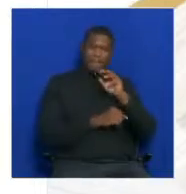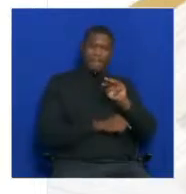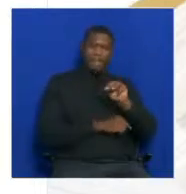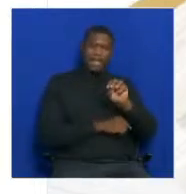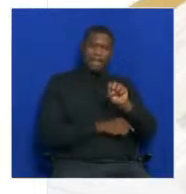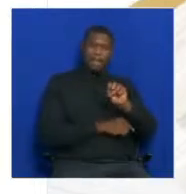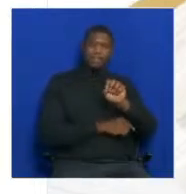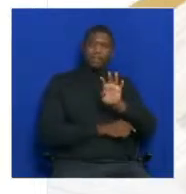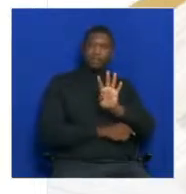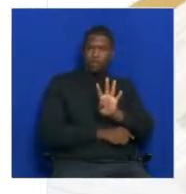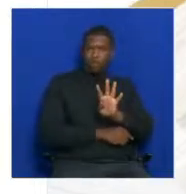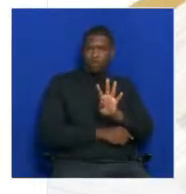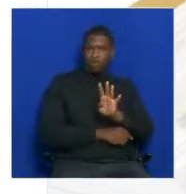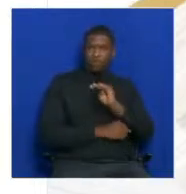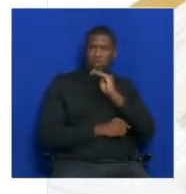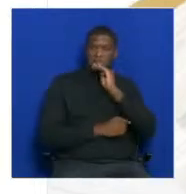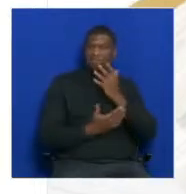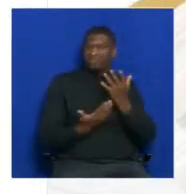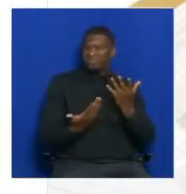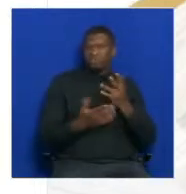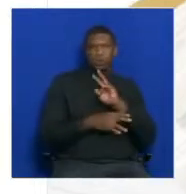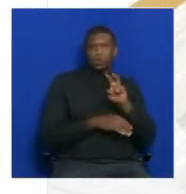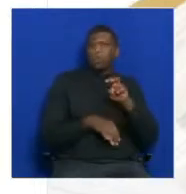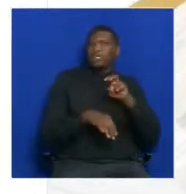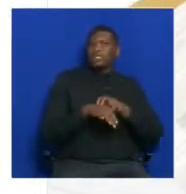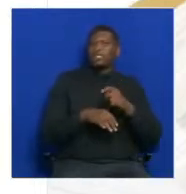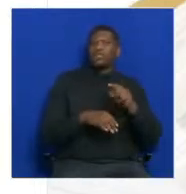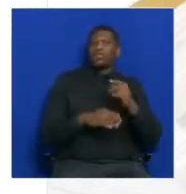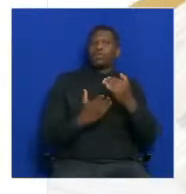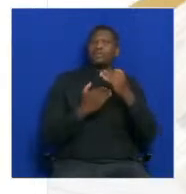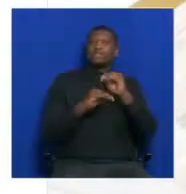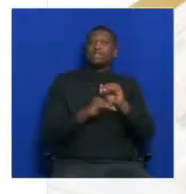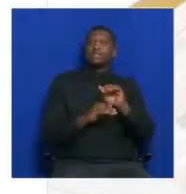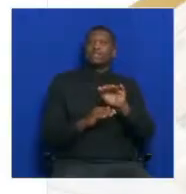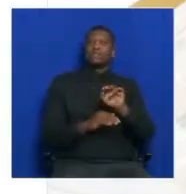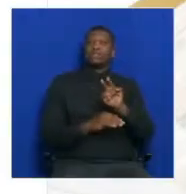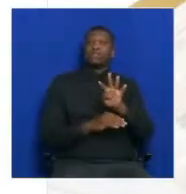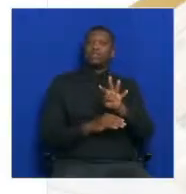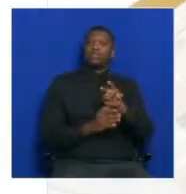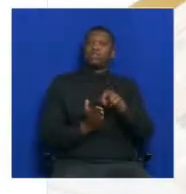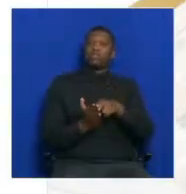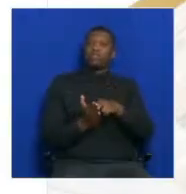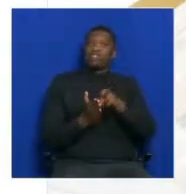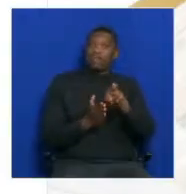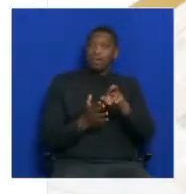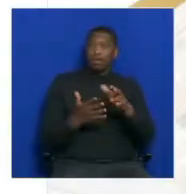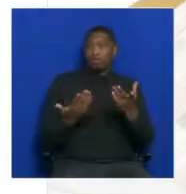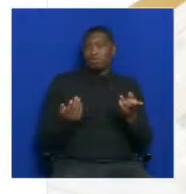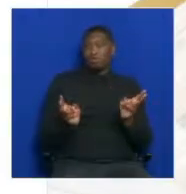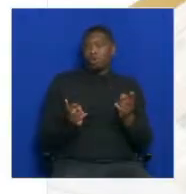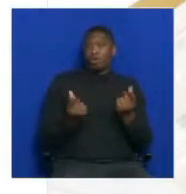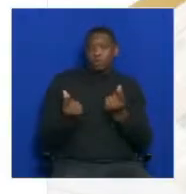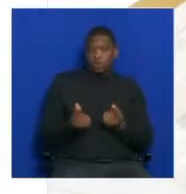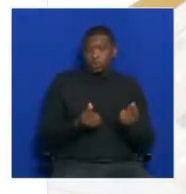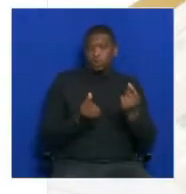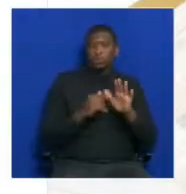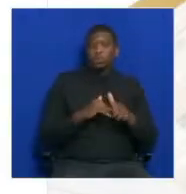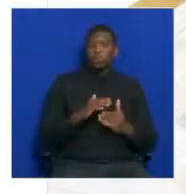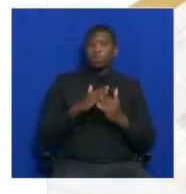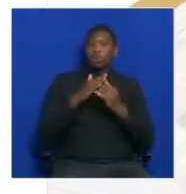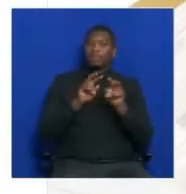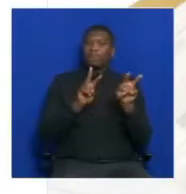no need for Section 27 referral. As per practice, most matters are referred to